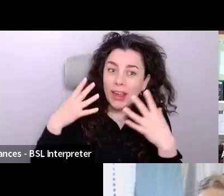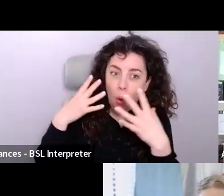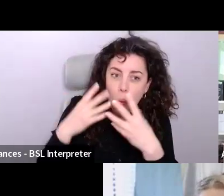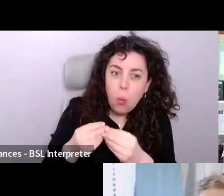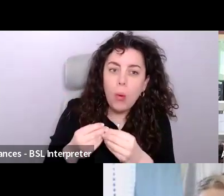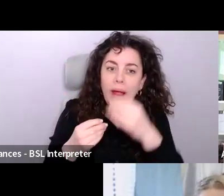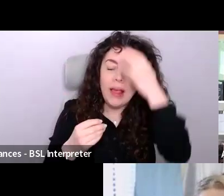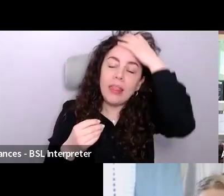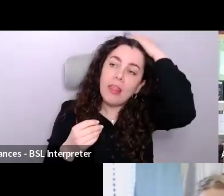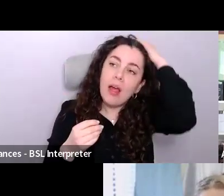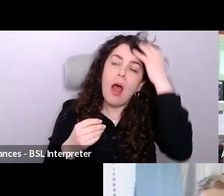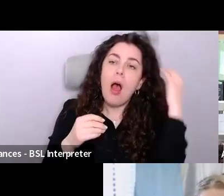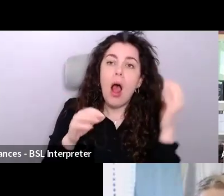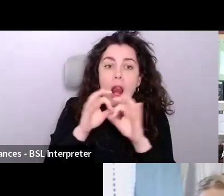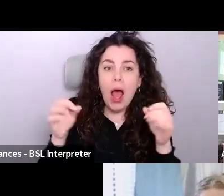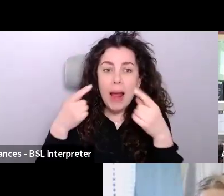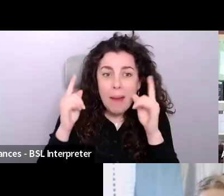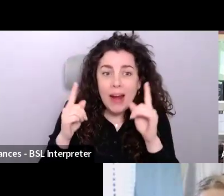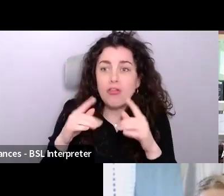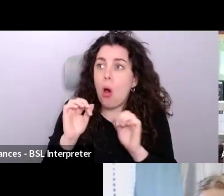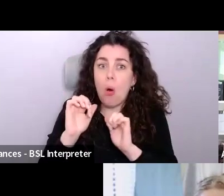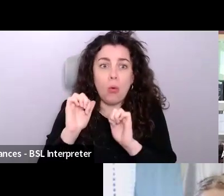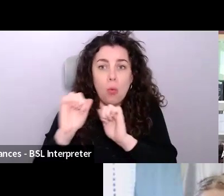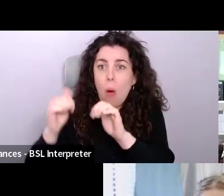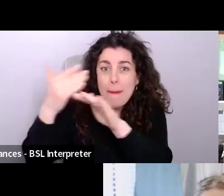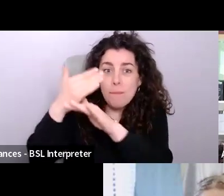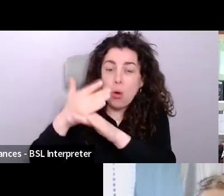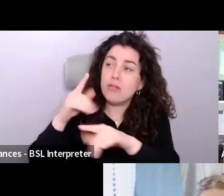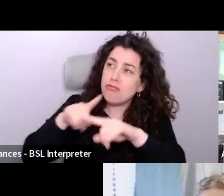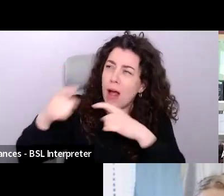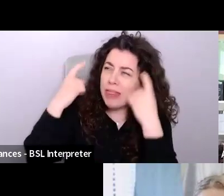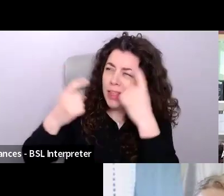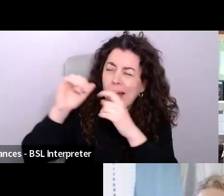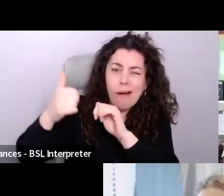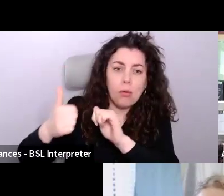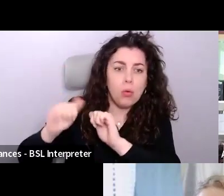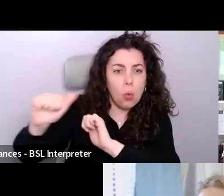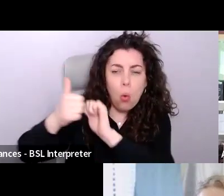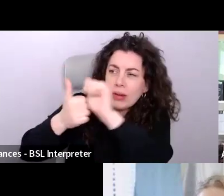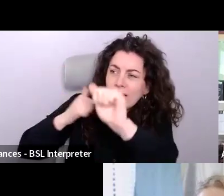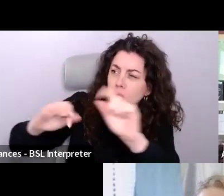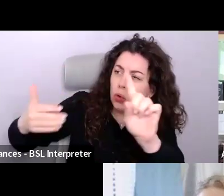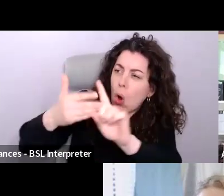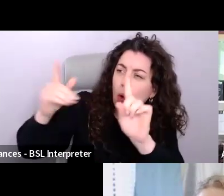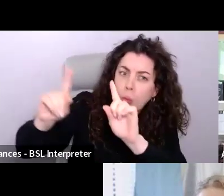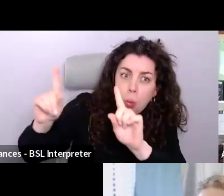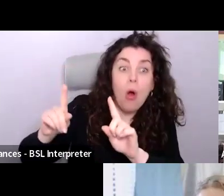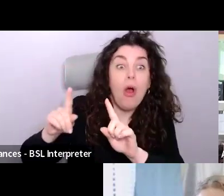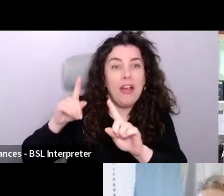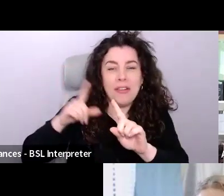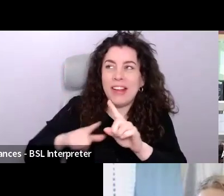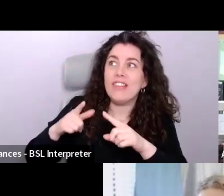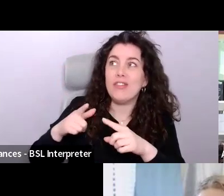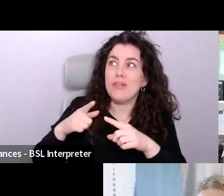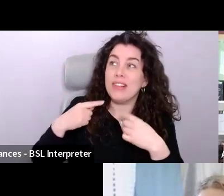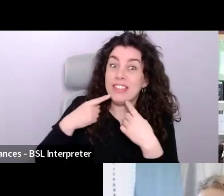or employer to achieve the goals of the organization together, that's the framing of the conversation. And then